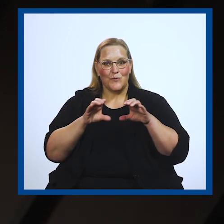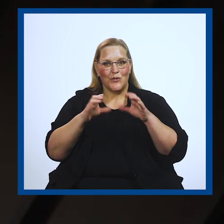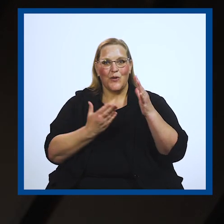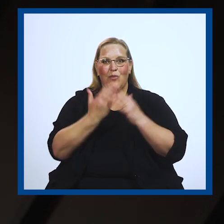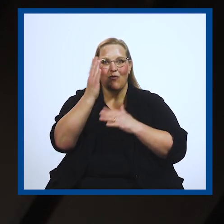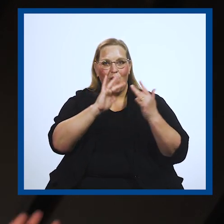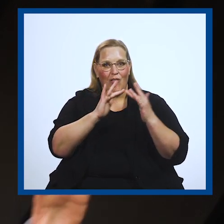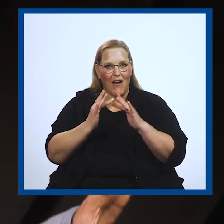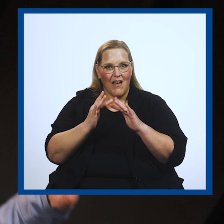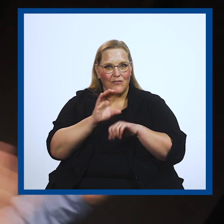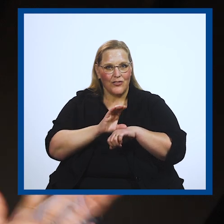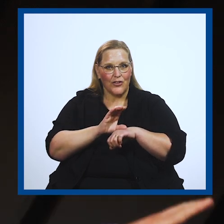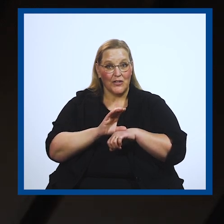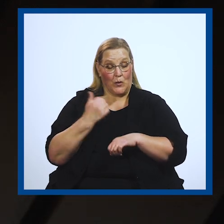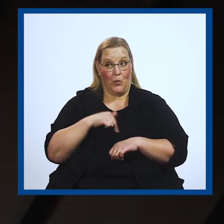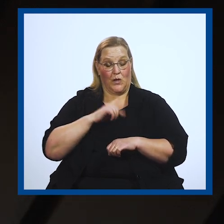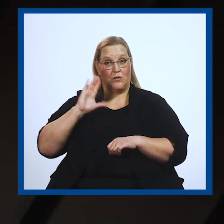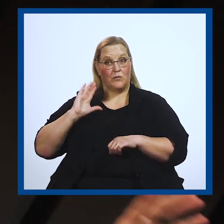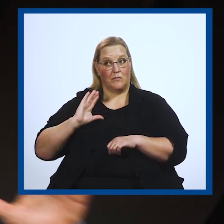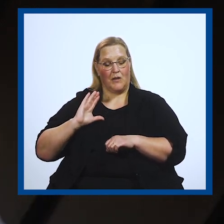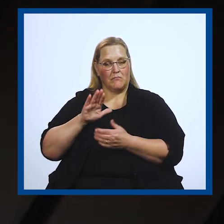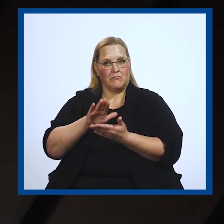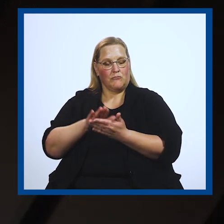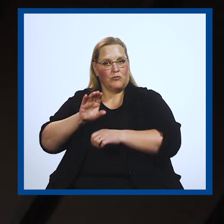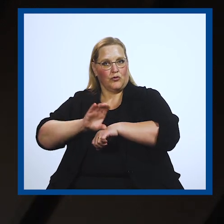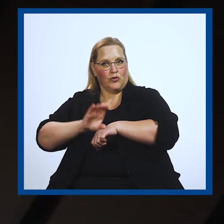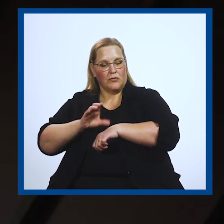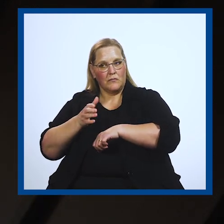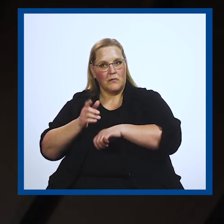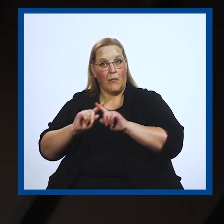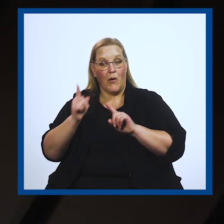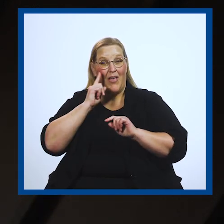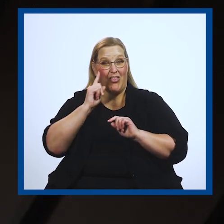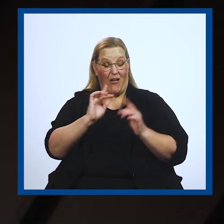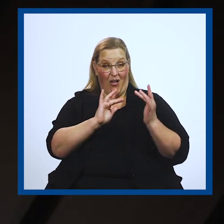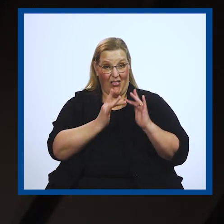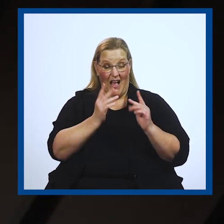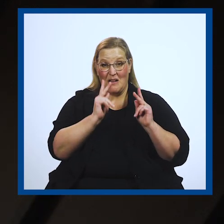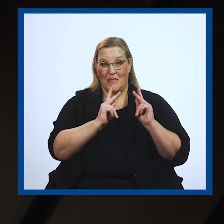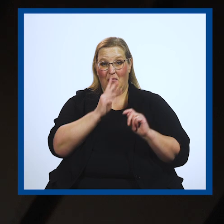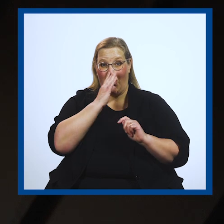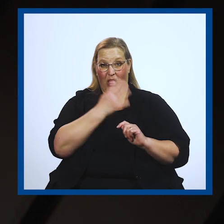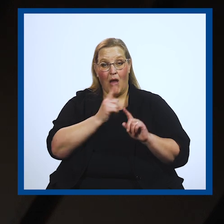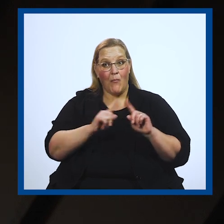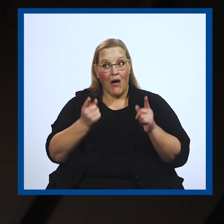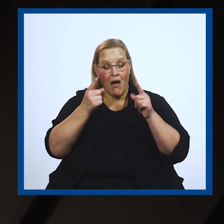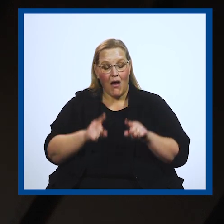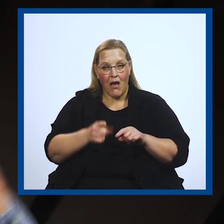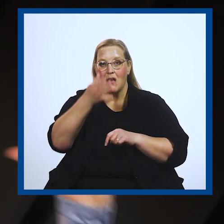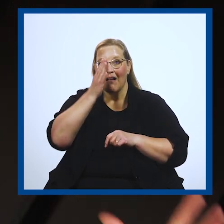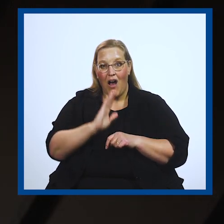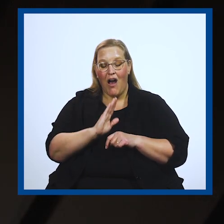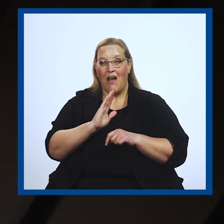online presence. We used to be all on site, and we thought going online, we might lose some people. You know what God has done? He